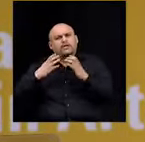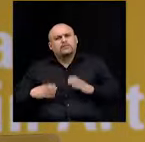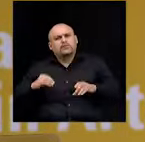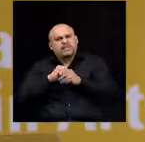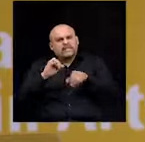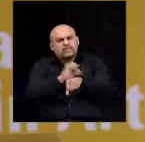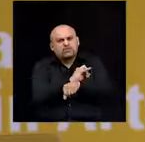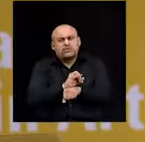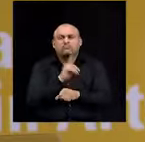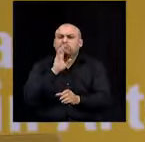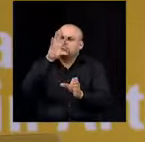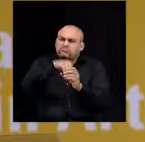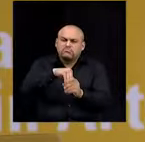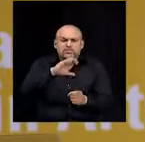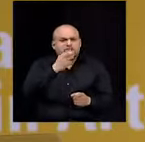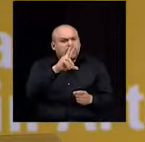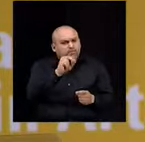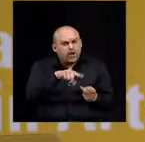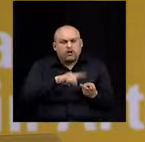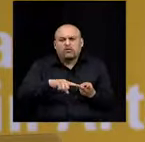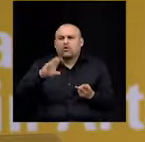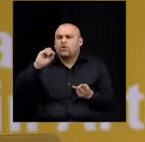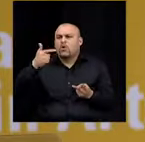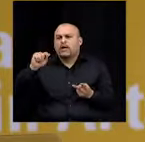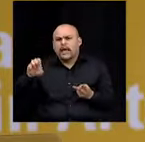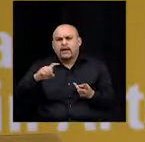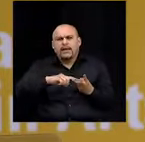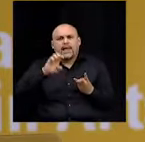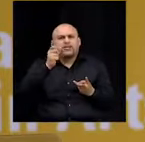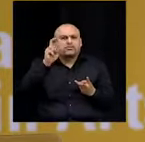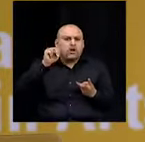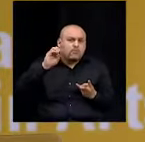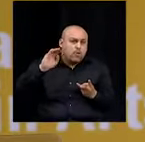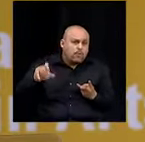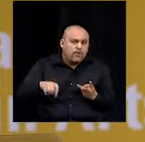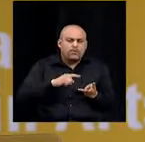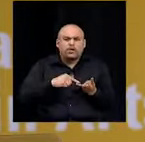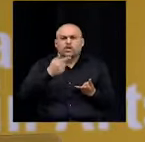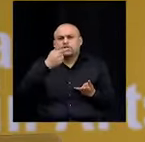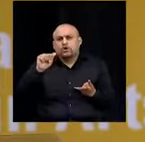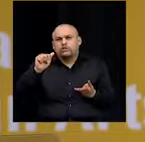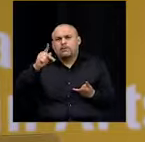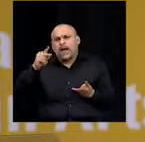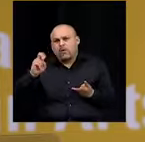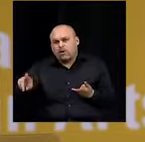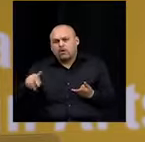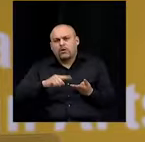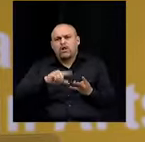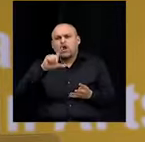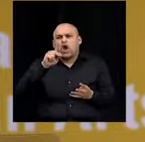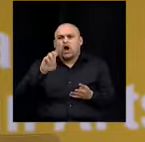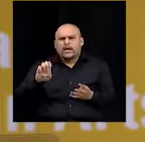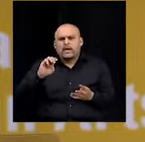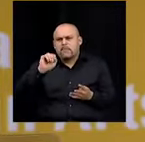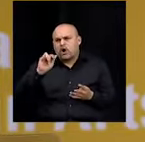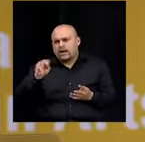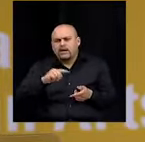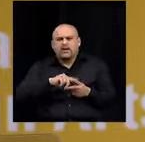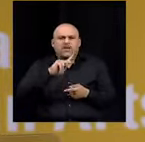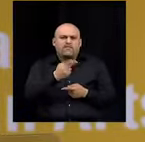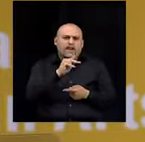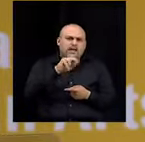industries, including Chevron, Colgate, ExxonMobil, Georgia Power, Lockheed Martin,